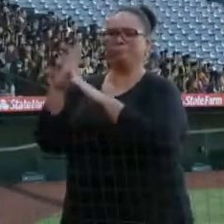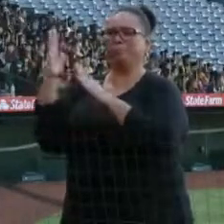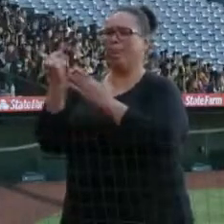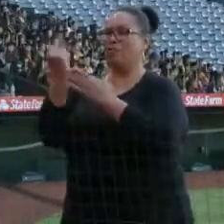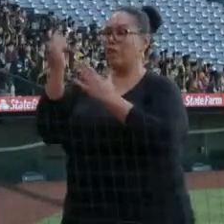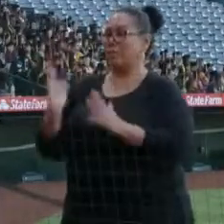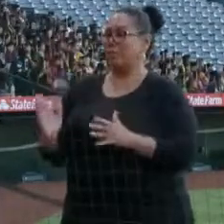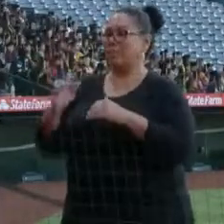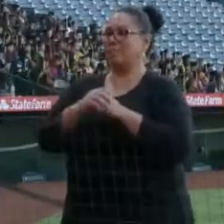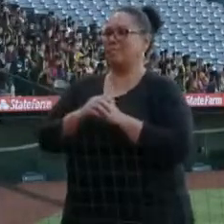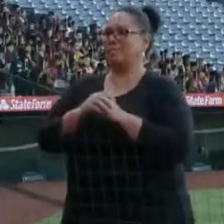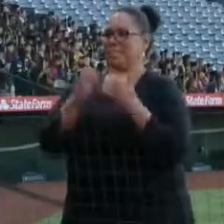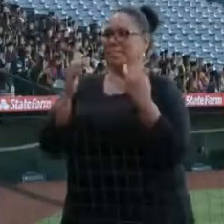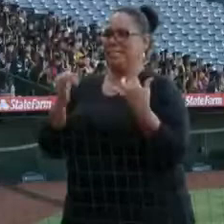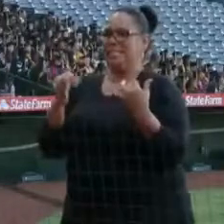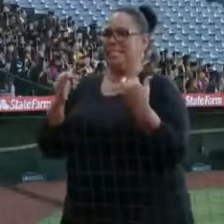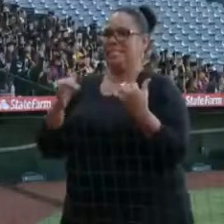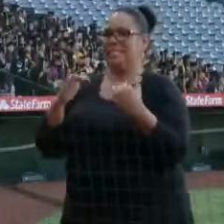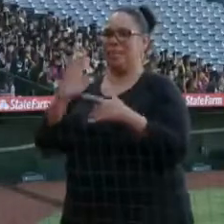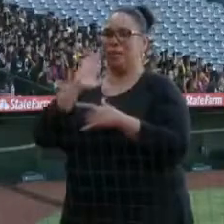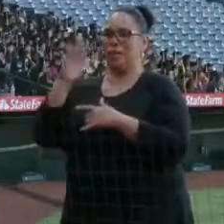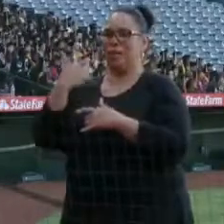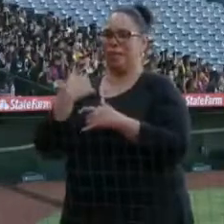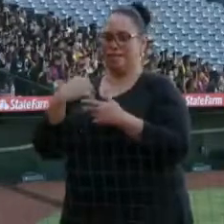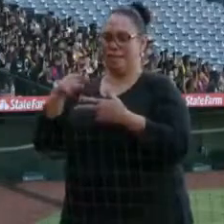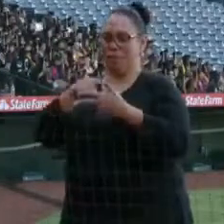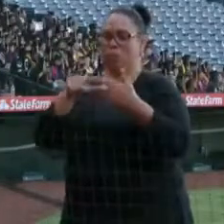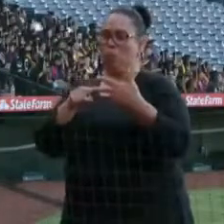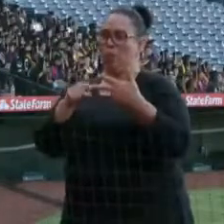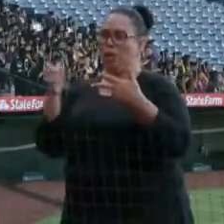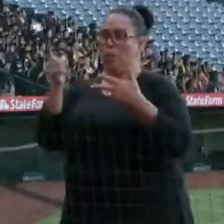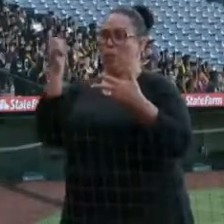Graduates. Today we will have three winners.